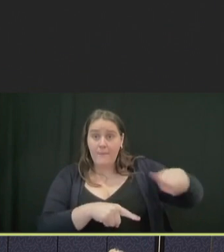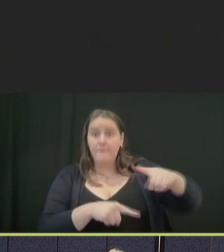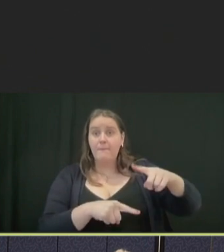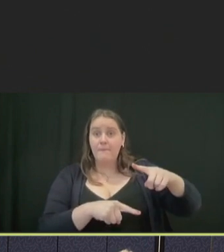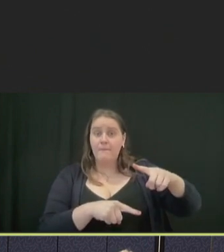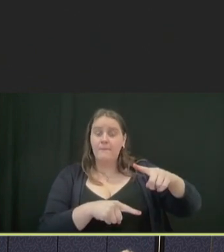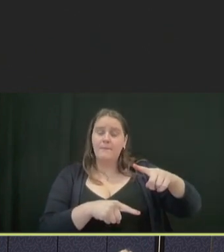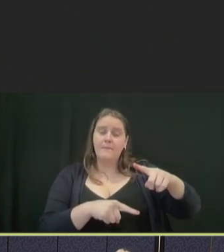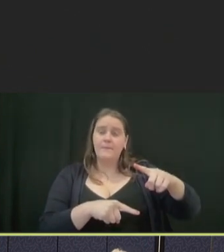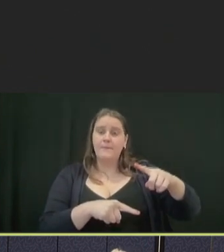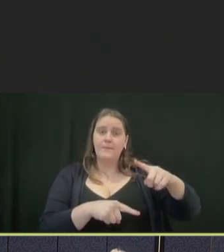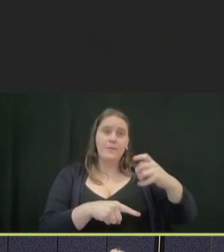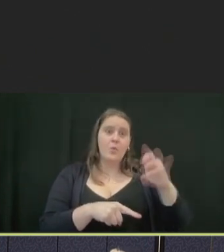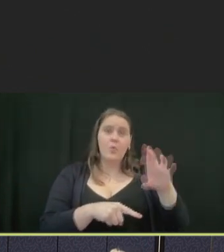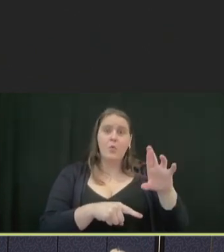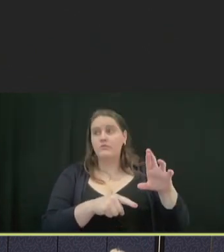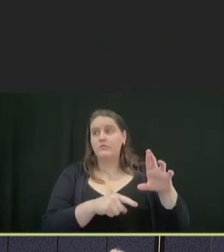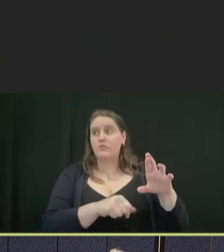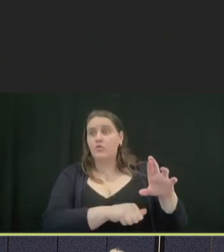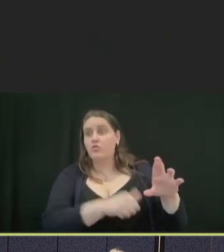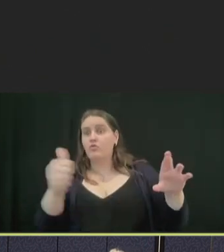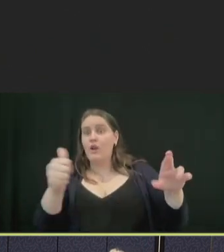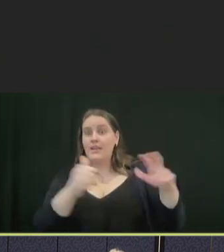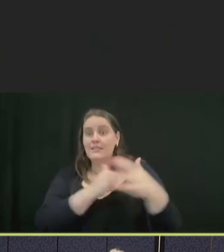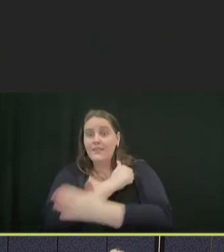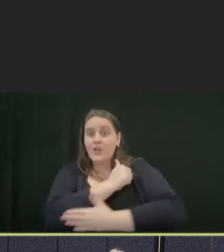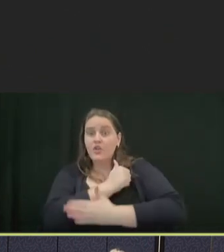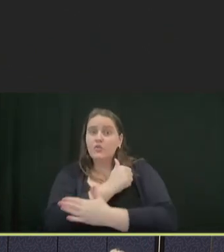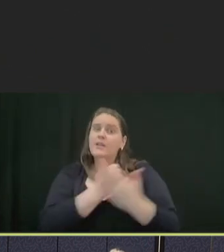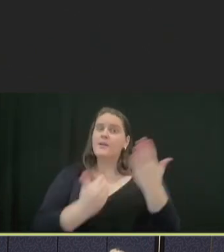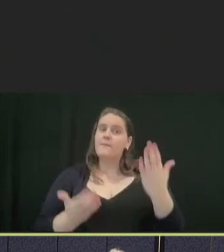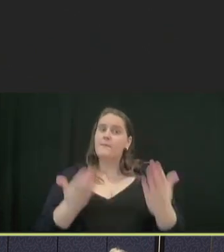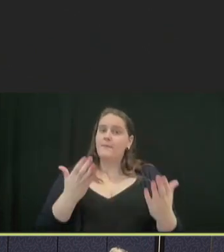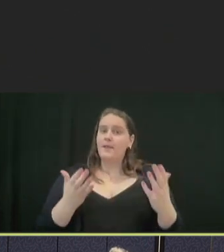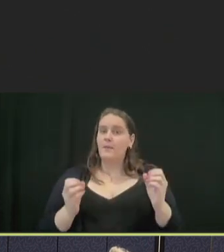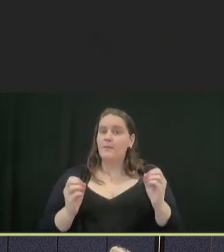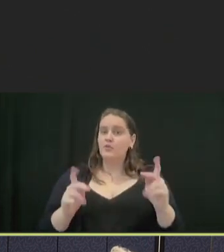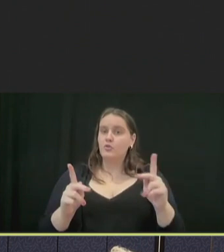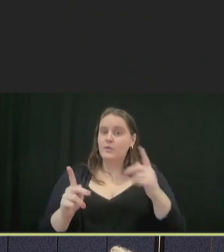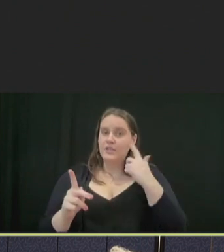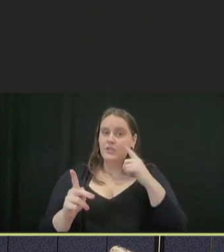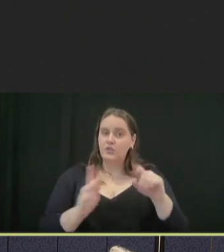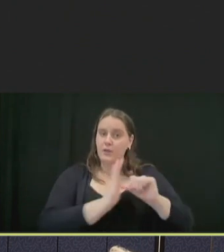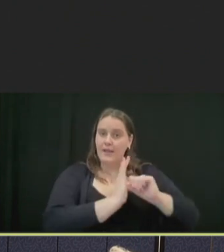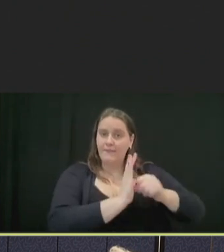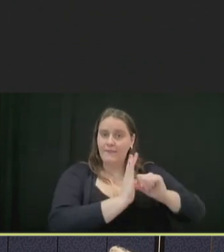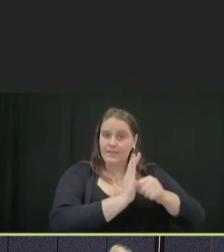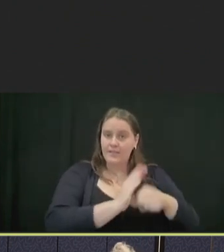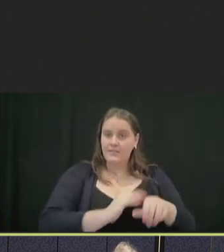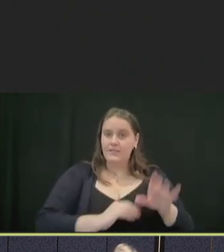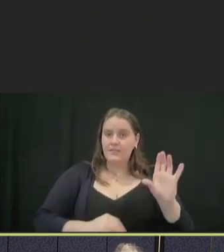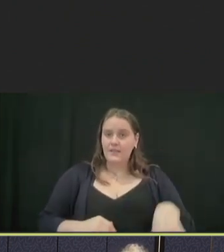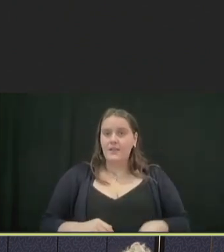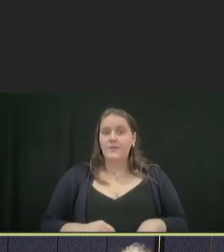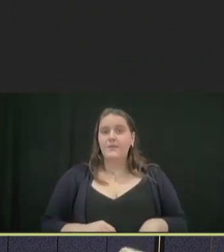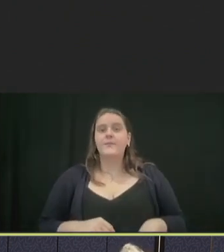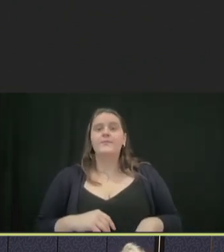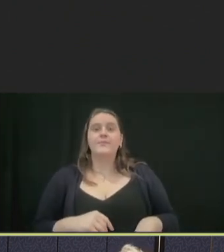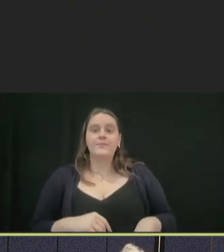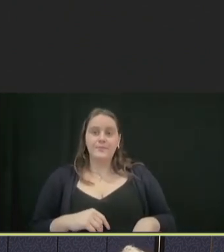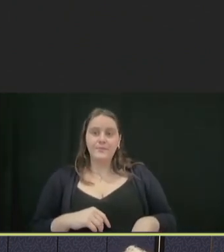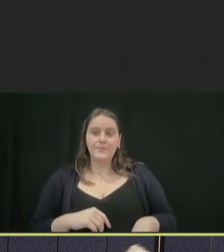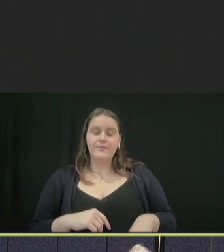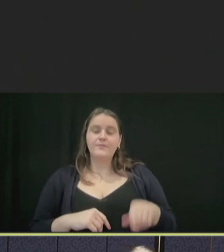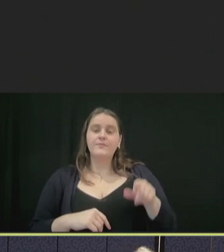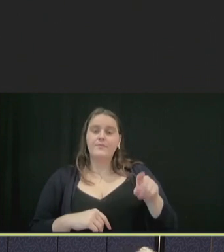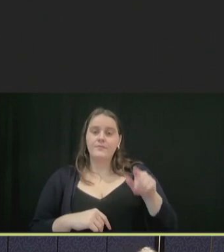So maybe it will be an opportunity to highlight that as well. And the heterogeneity of the immune compromised population and